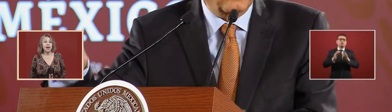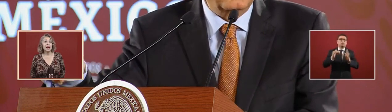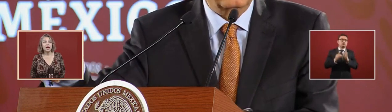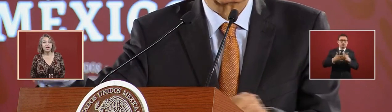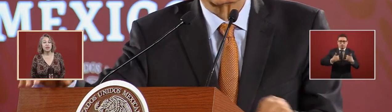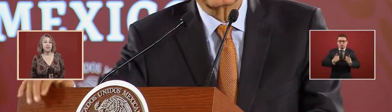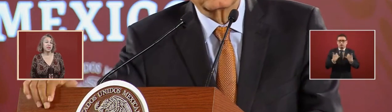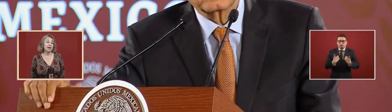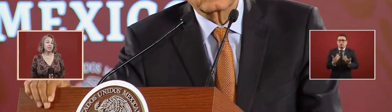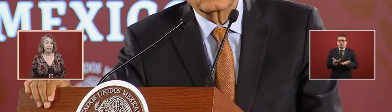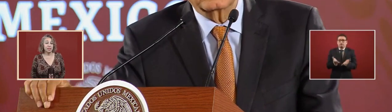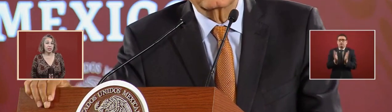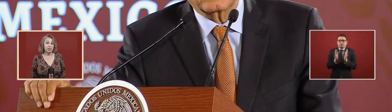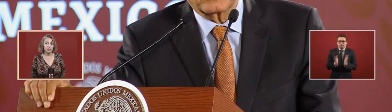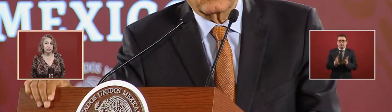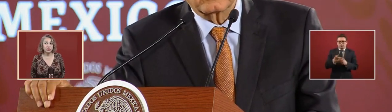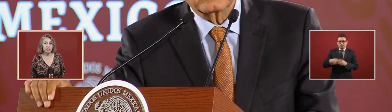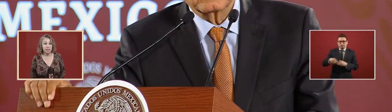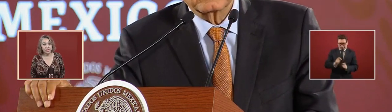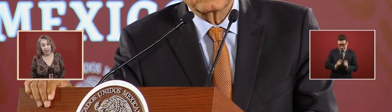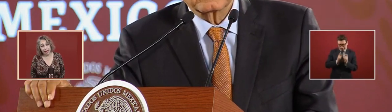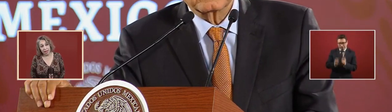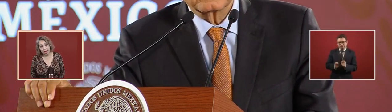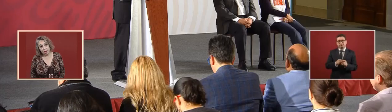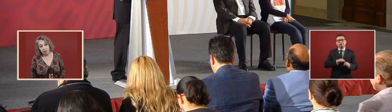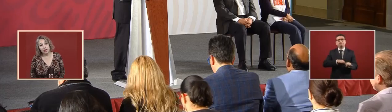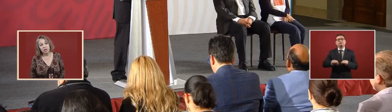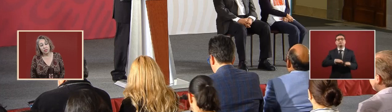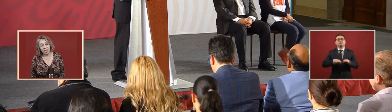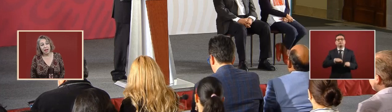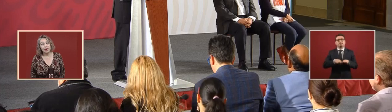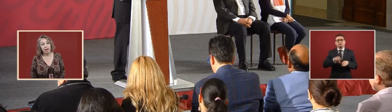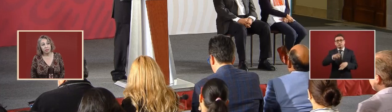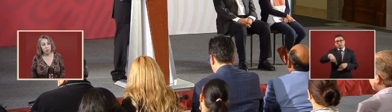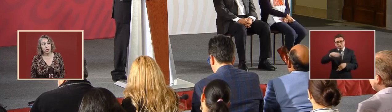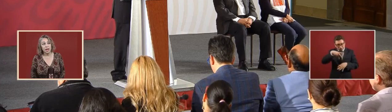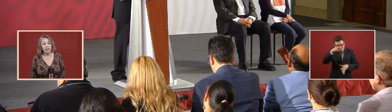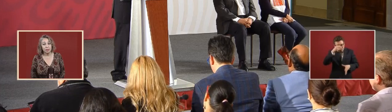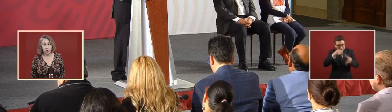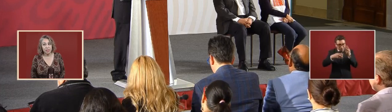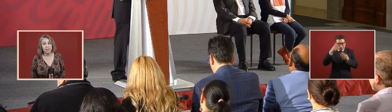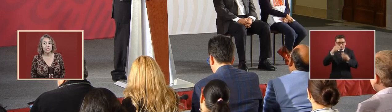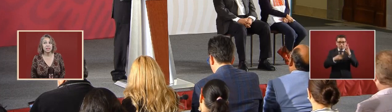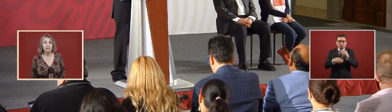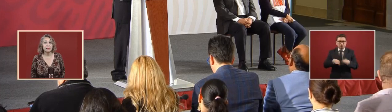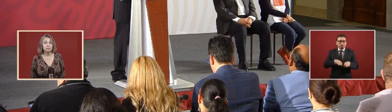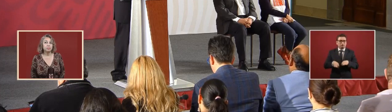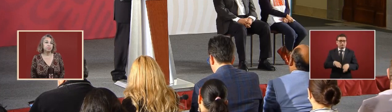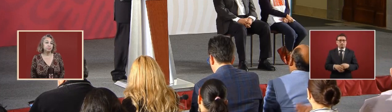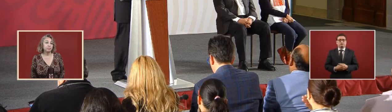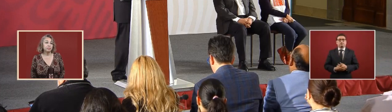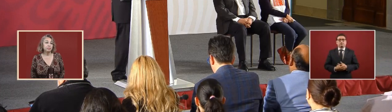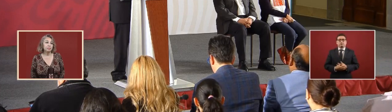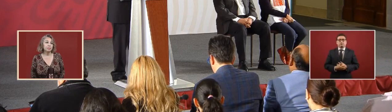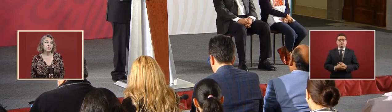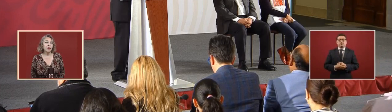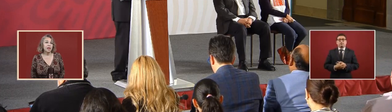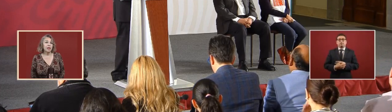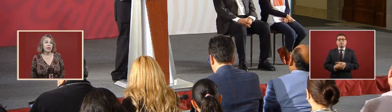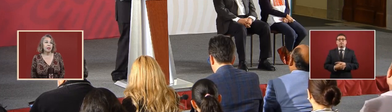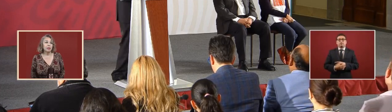around 900,000 students today, our youth aprendices now have work as apprentices. El joven